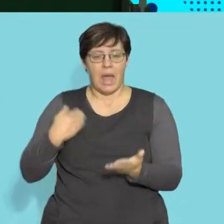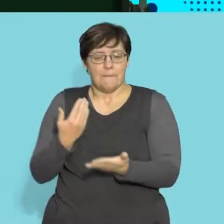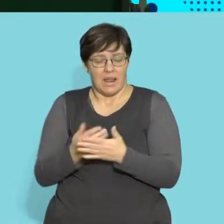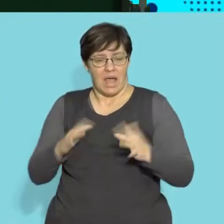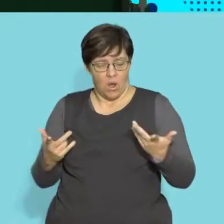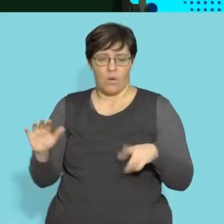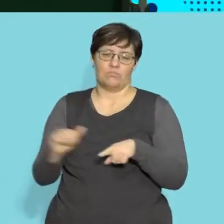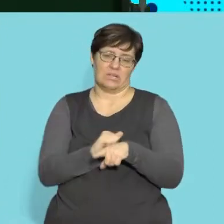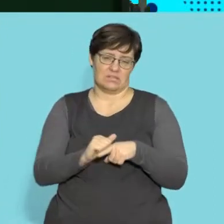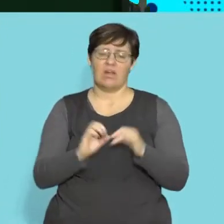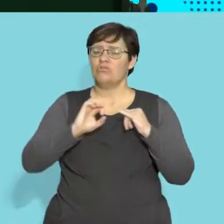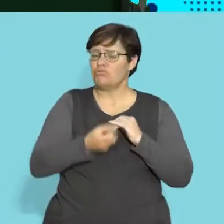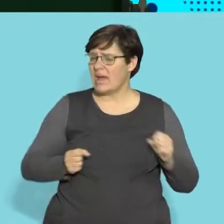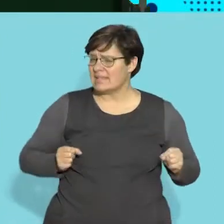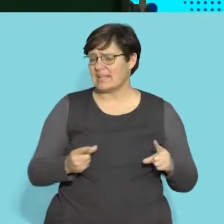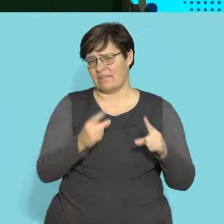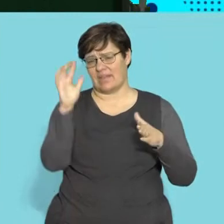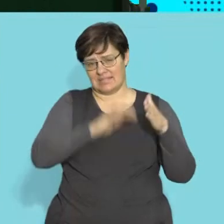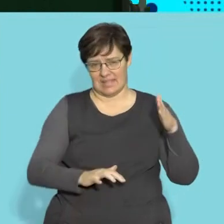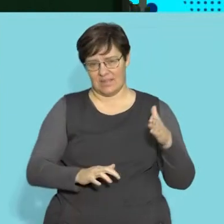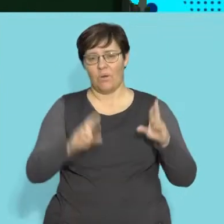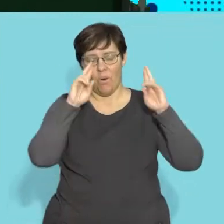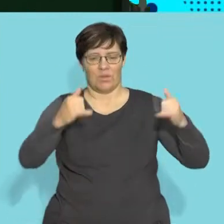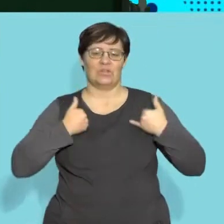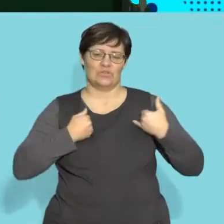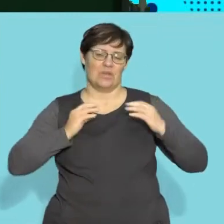apply these and practice these. Try a few essays,